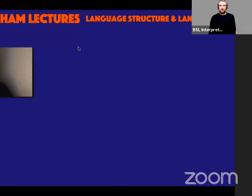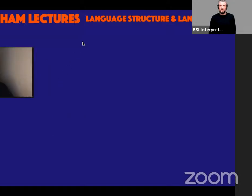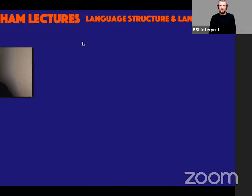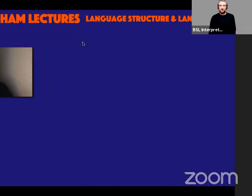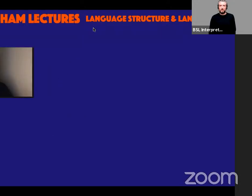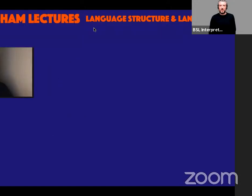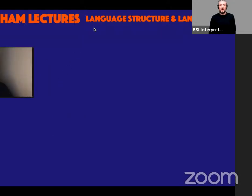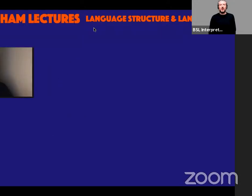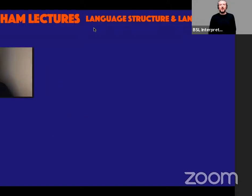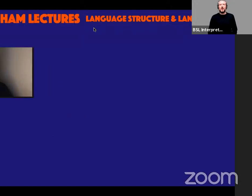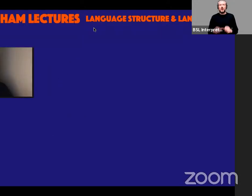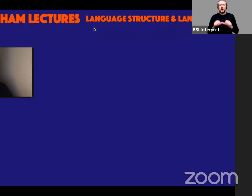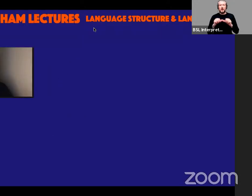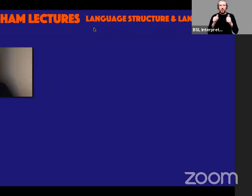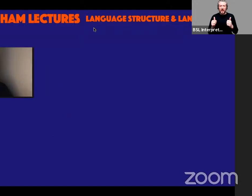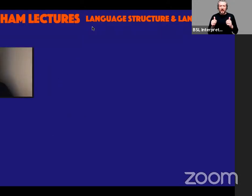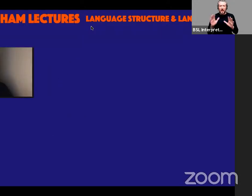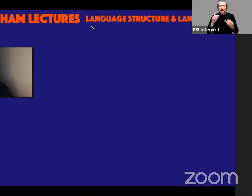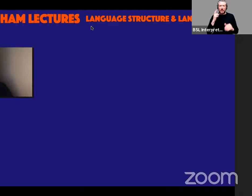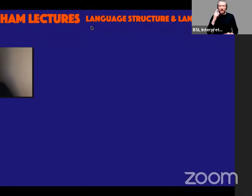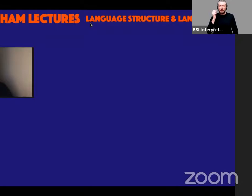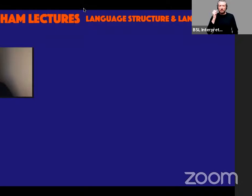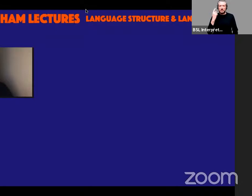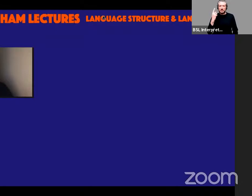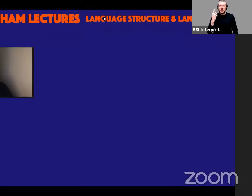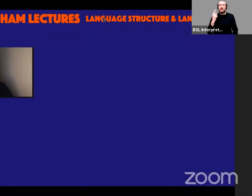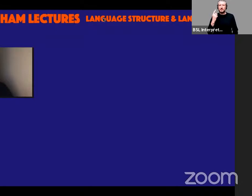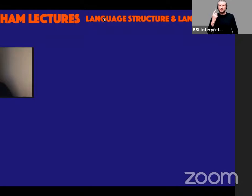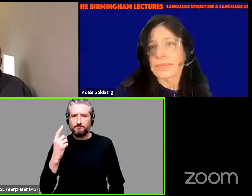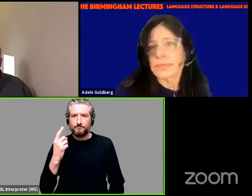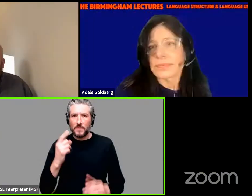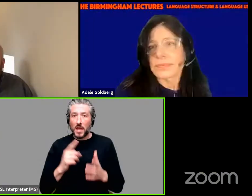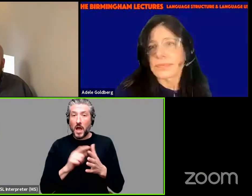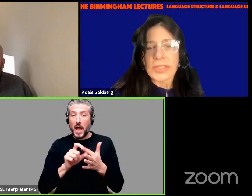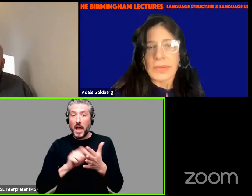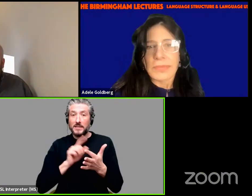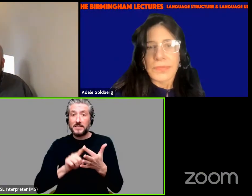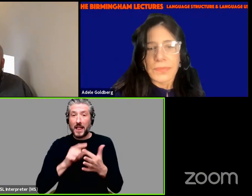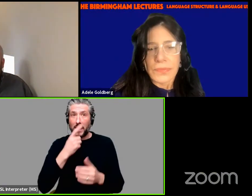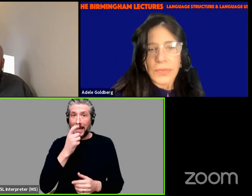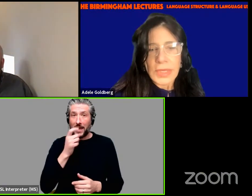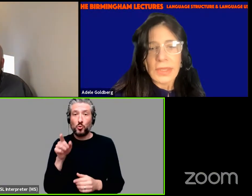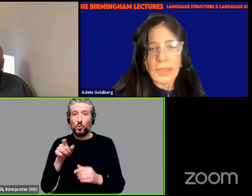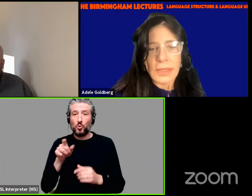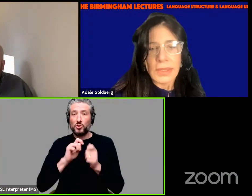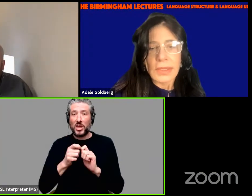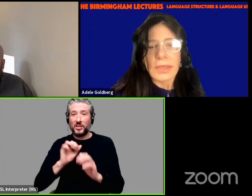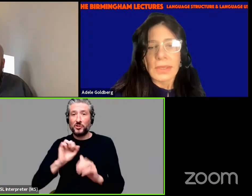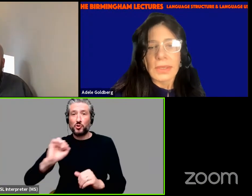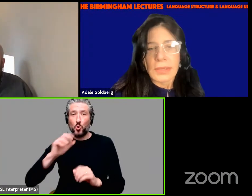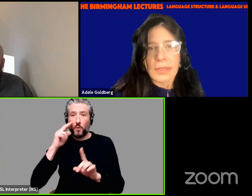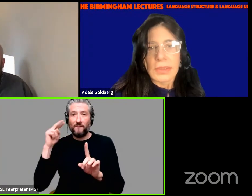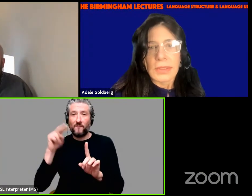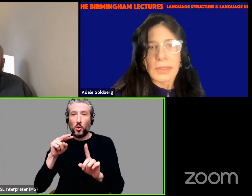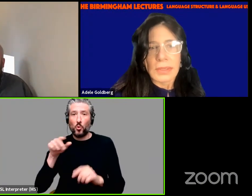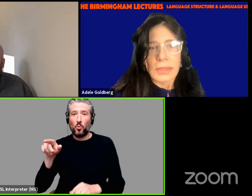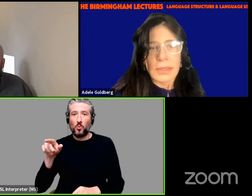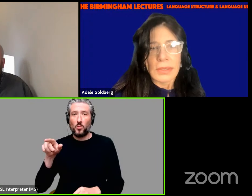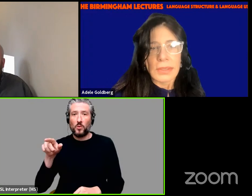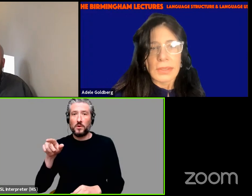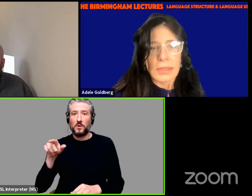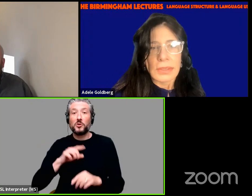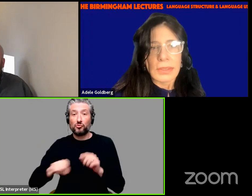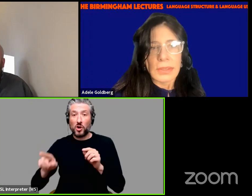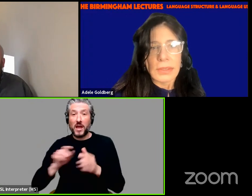Okay. So I think what's happening here is that Adele, can you go to your view, please? And just set, share your thing and then set